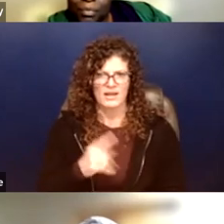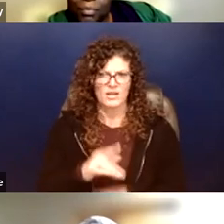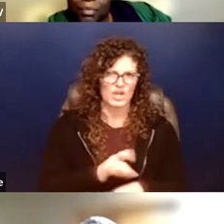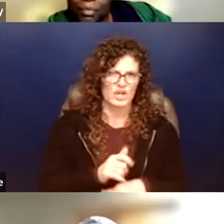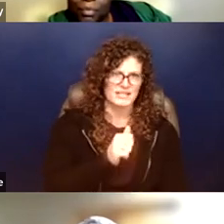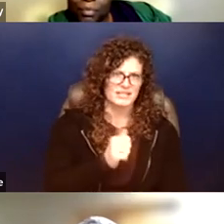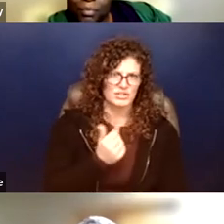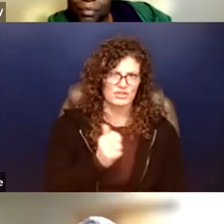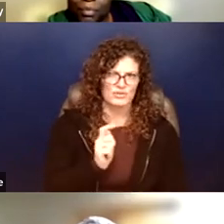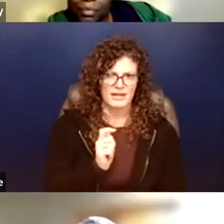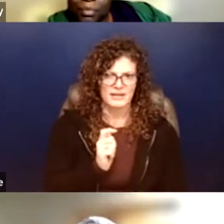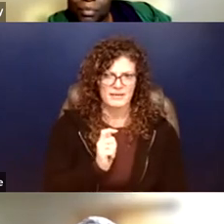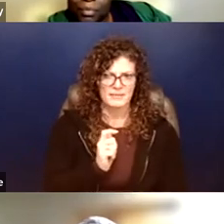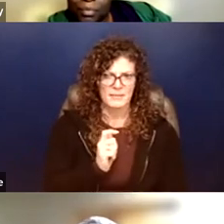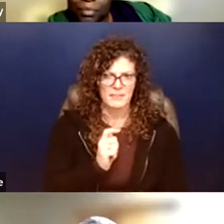grade.